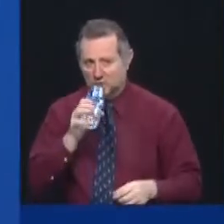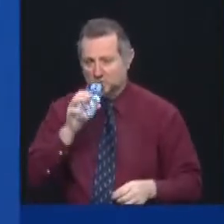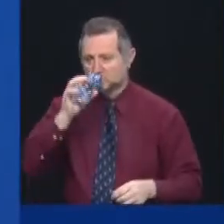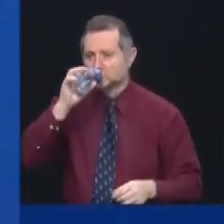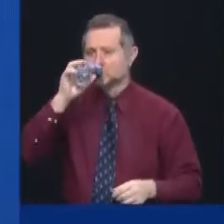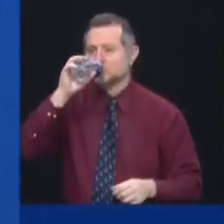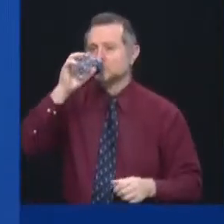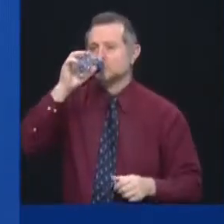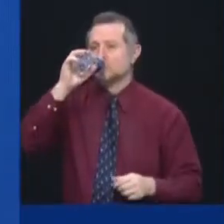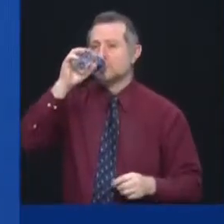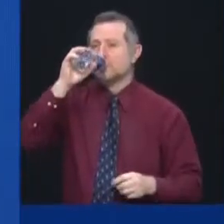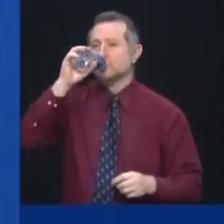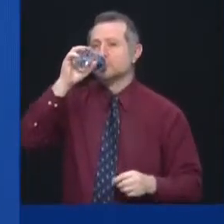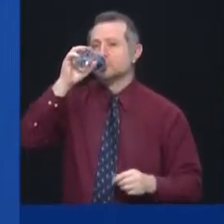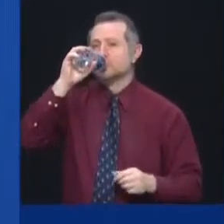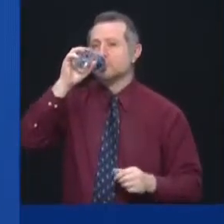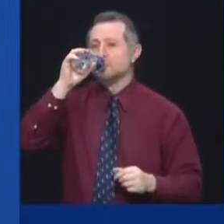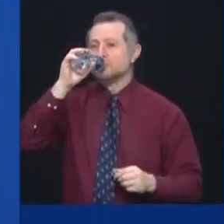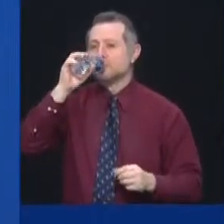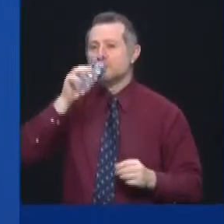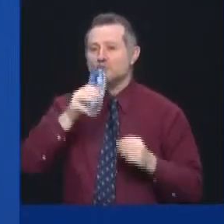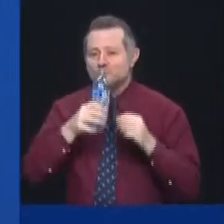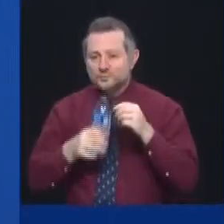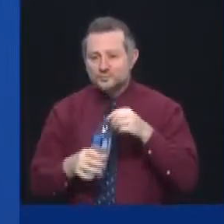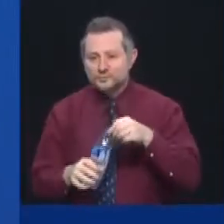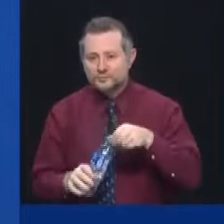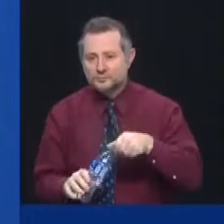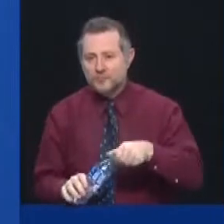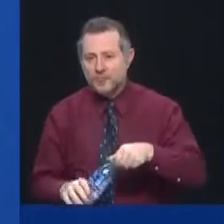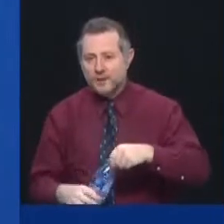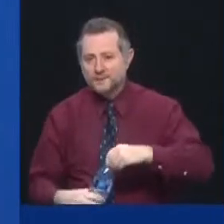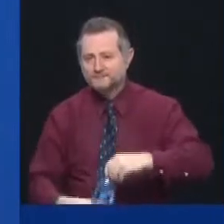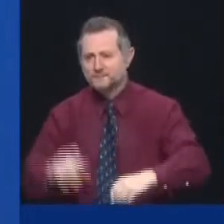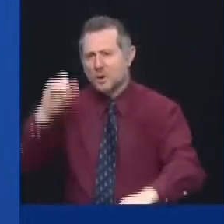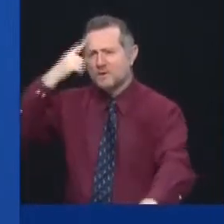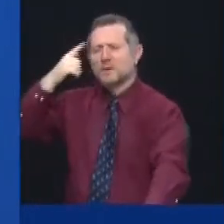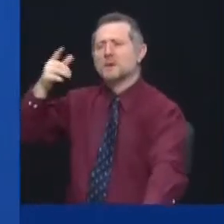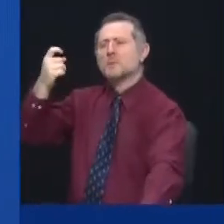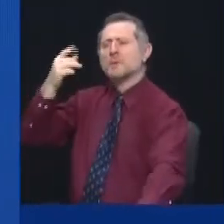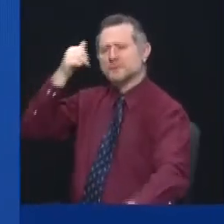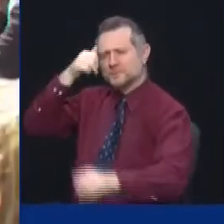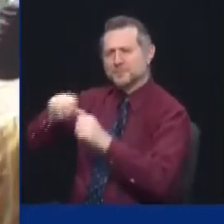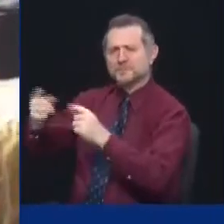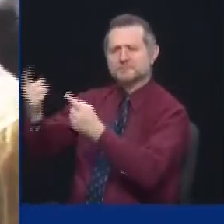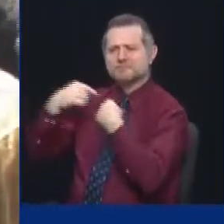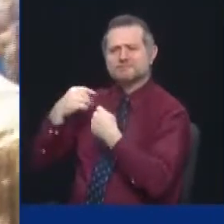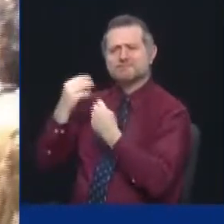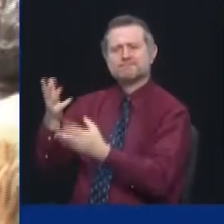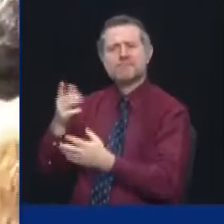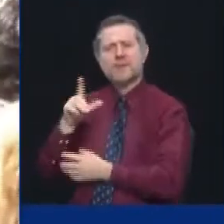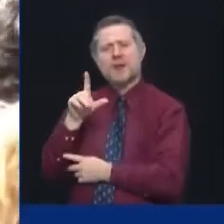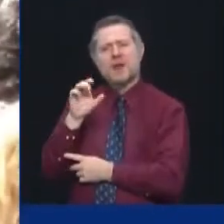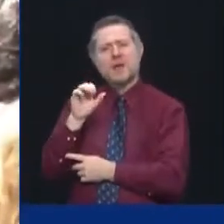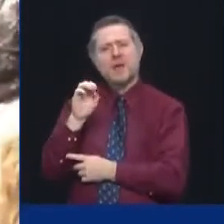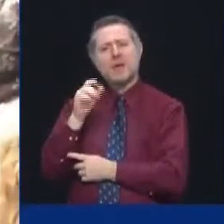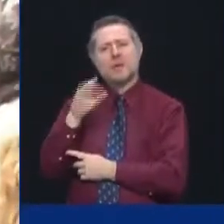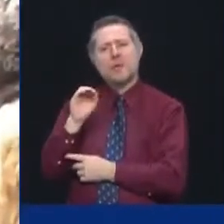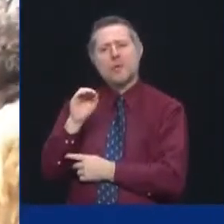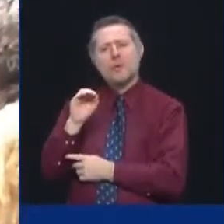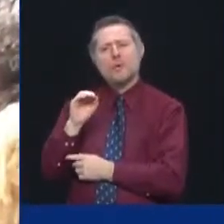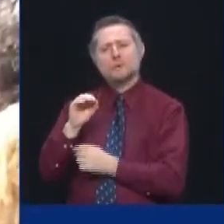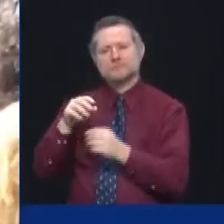been a phenomenal, phenomenal success for the community and for tourists. A new Port